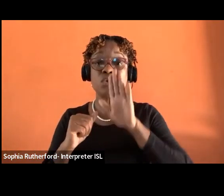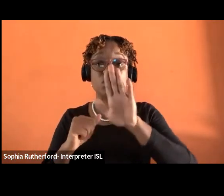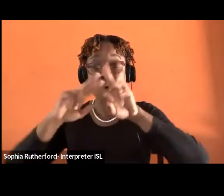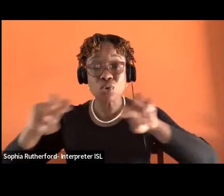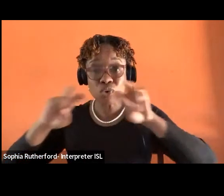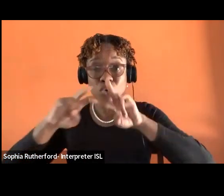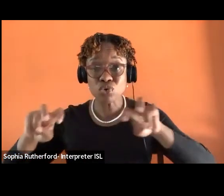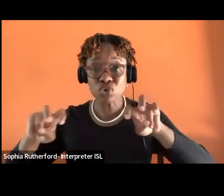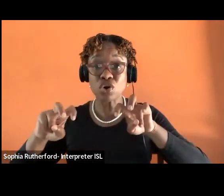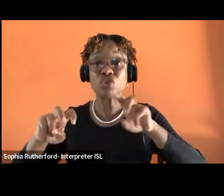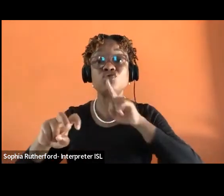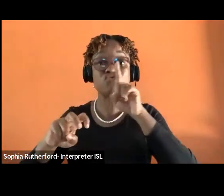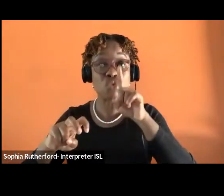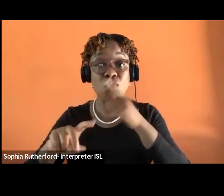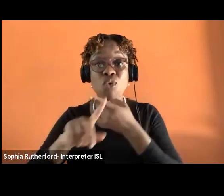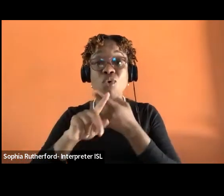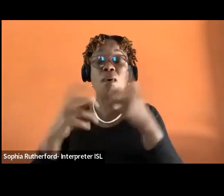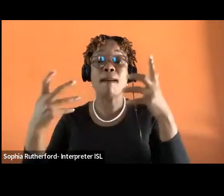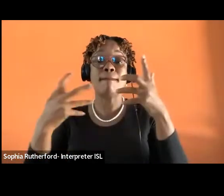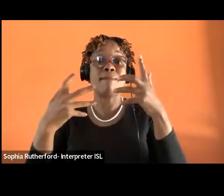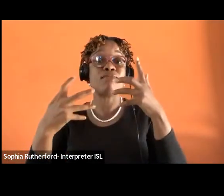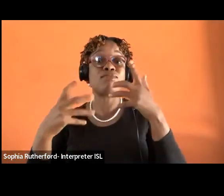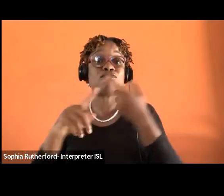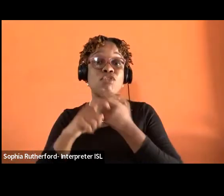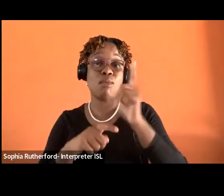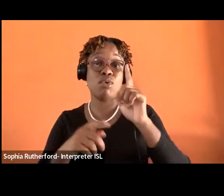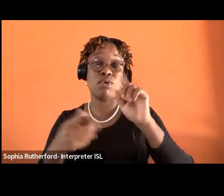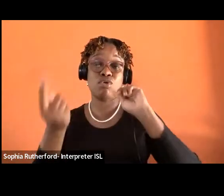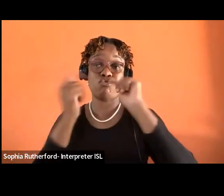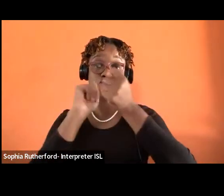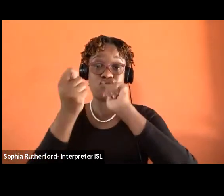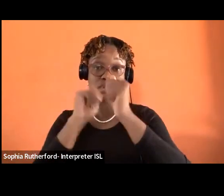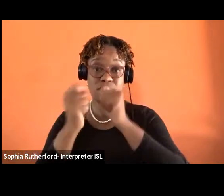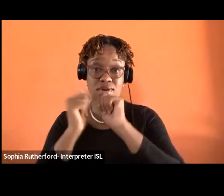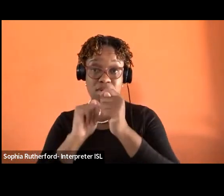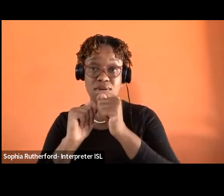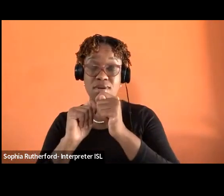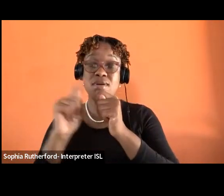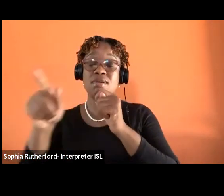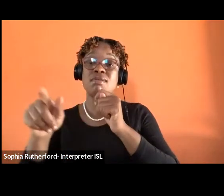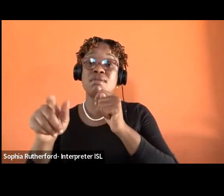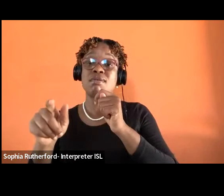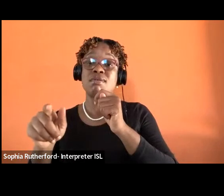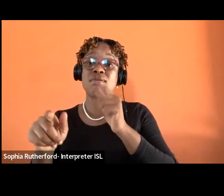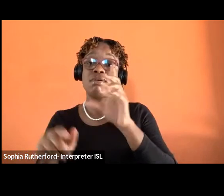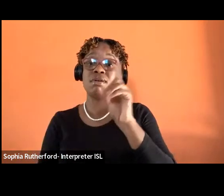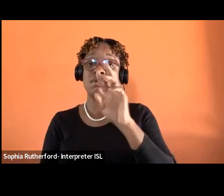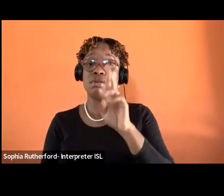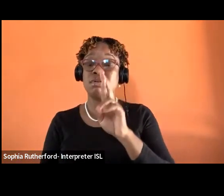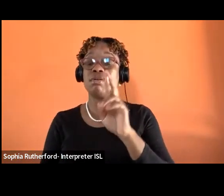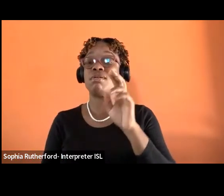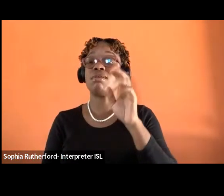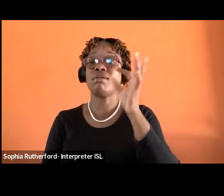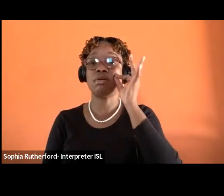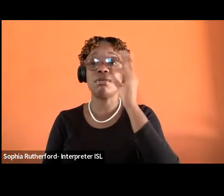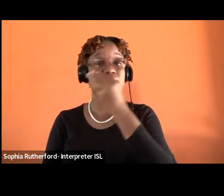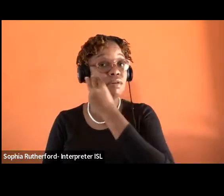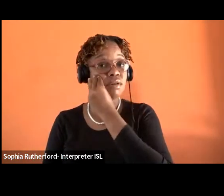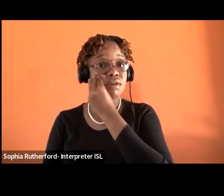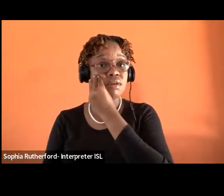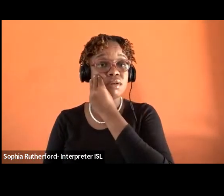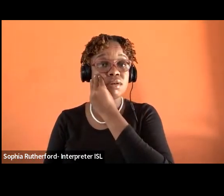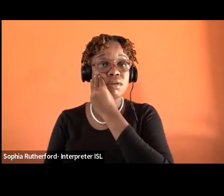in Trinidad, and Dr. Morris is done in a number of the Caribbean